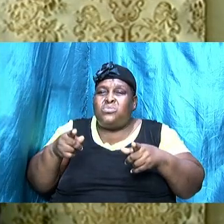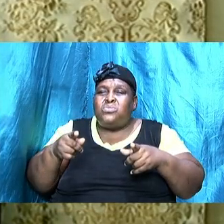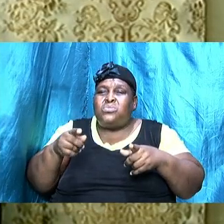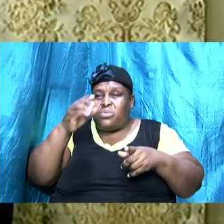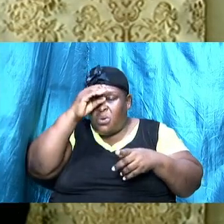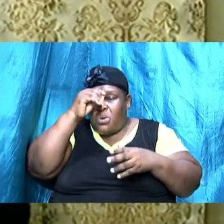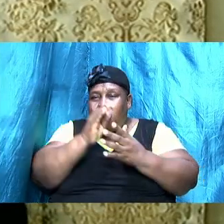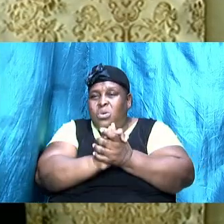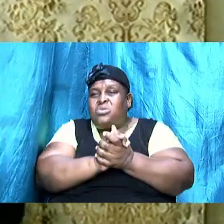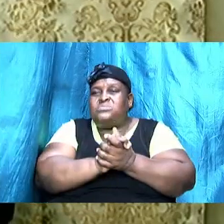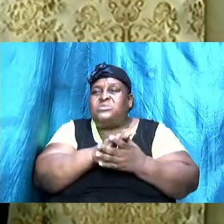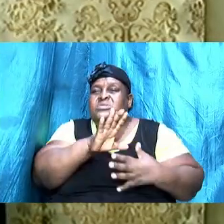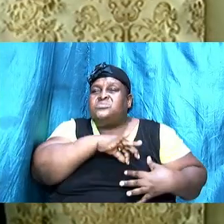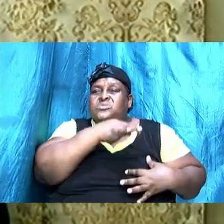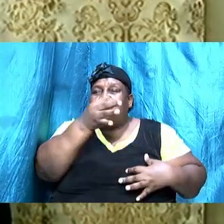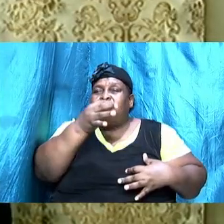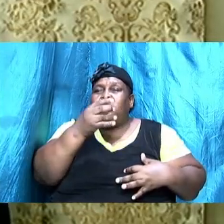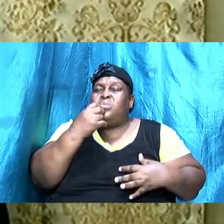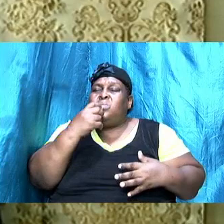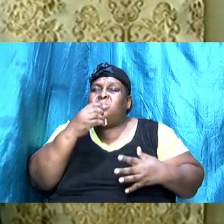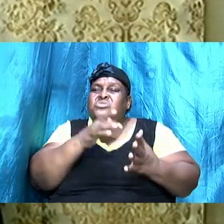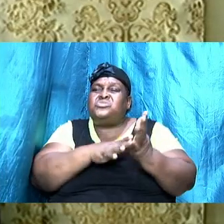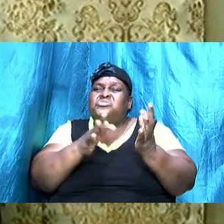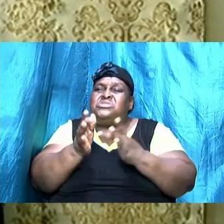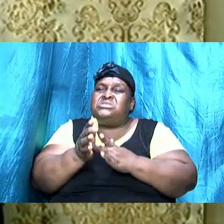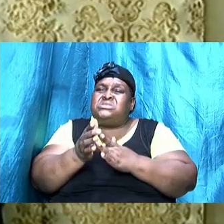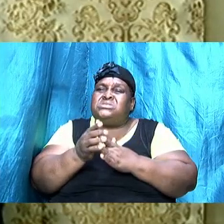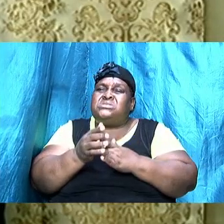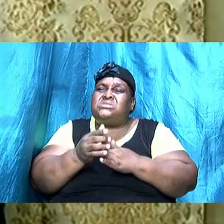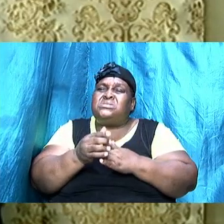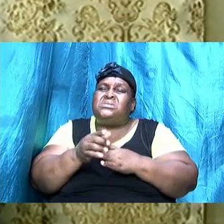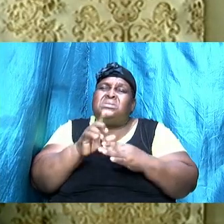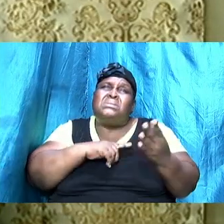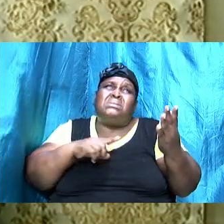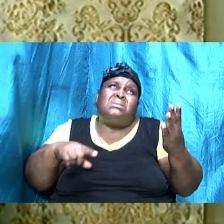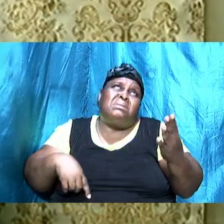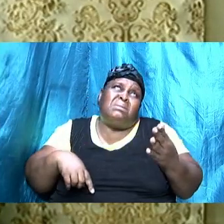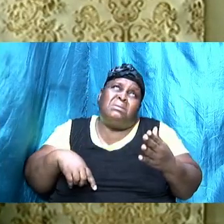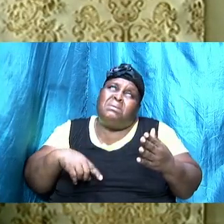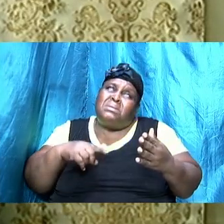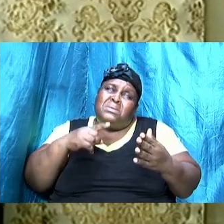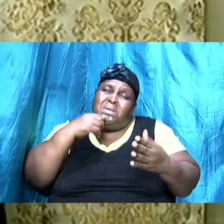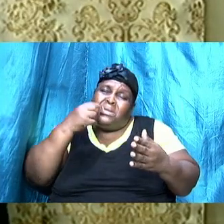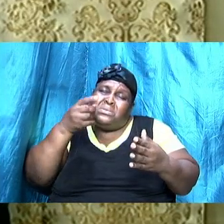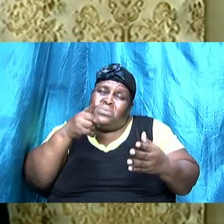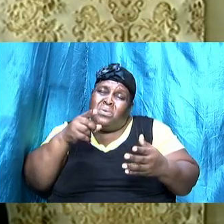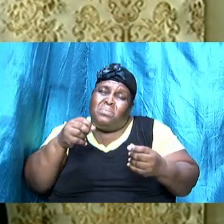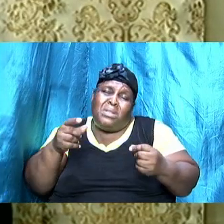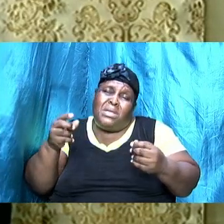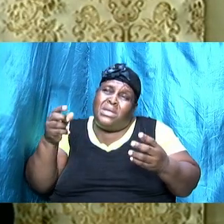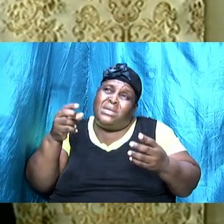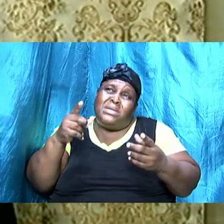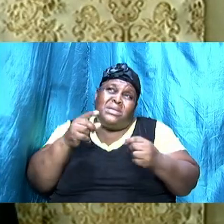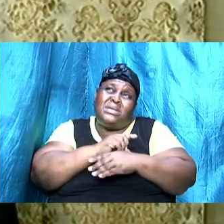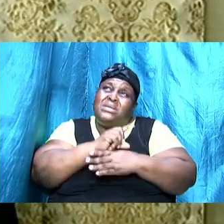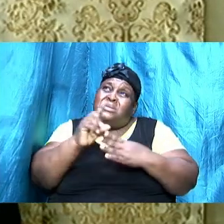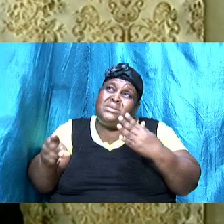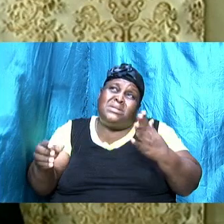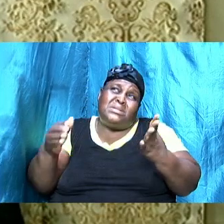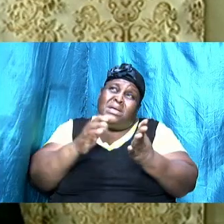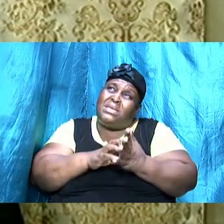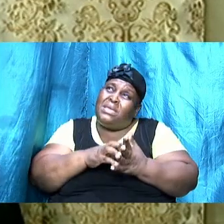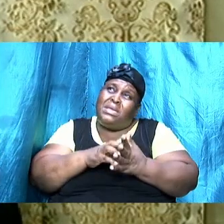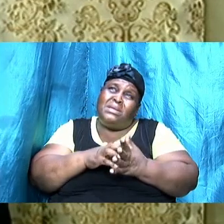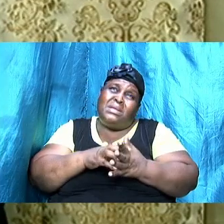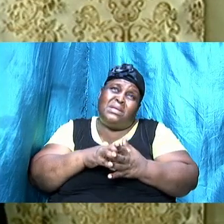husband spiritually now within the church, who is Jesus, the Lord, and Noah, you told me not to do it, and I did it again. I did it last year, I